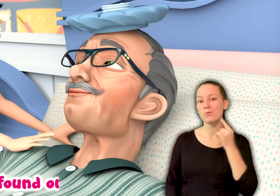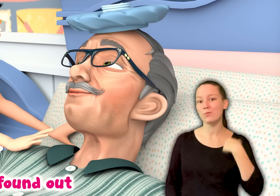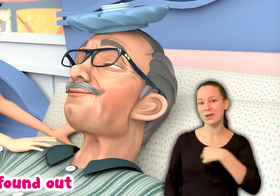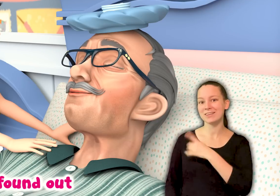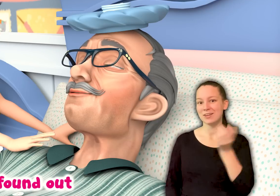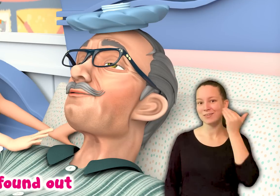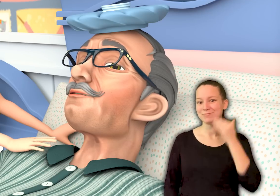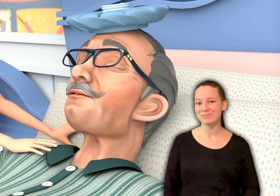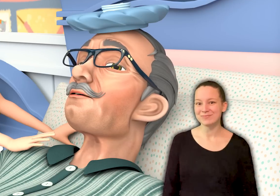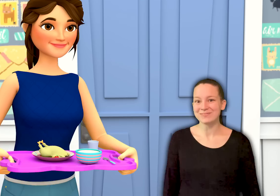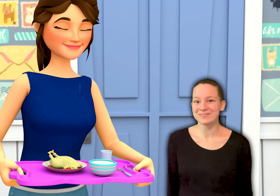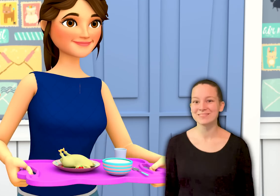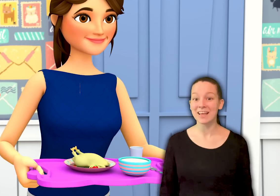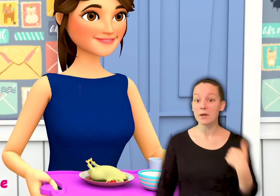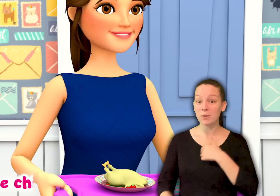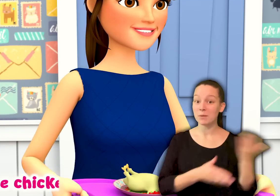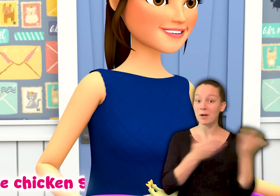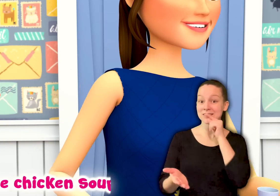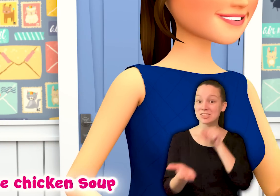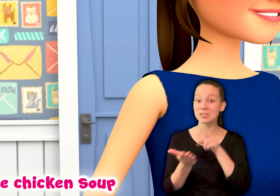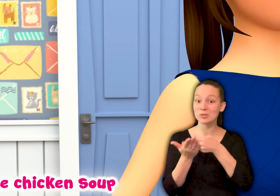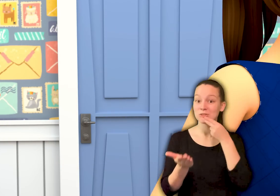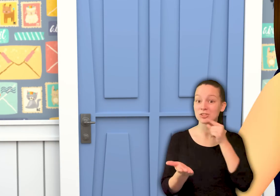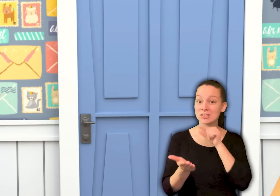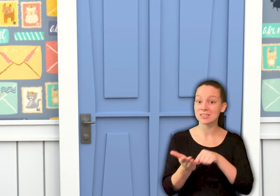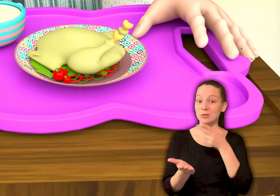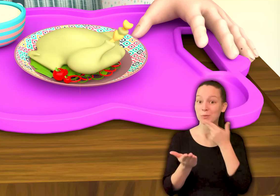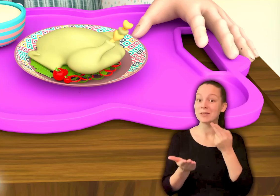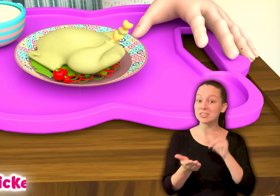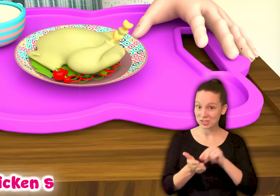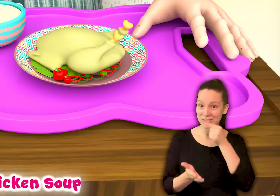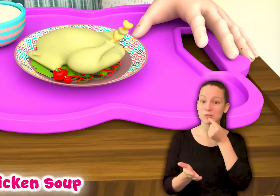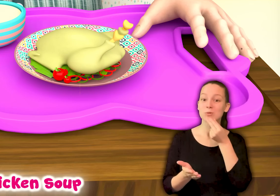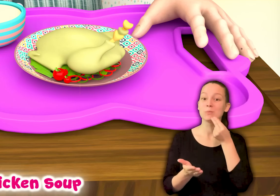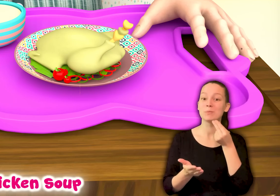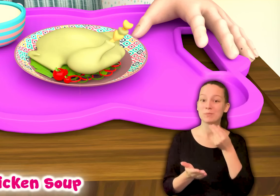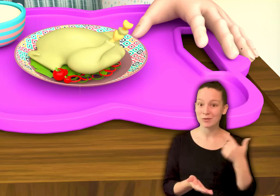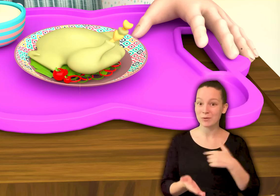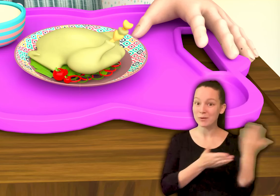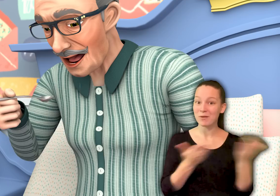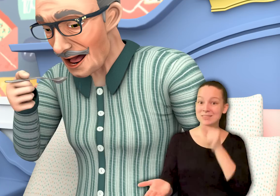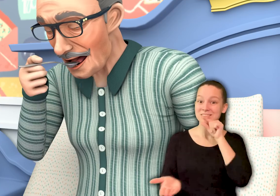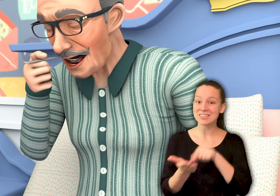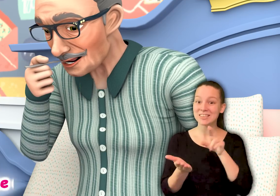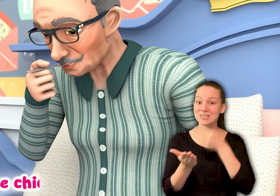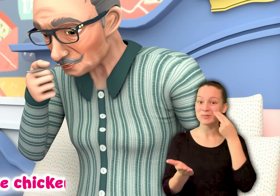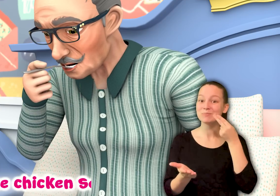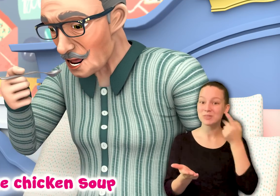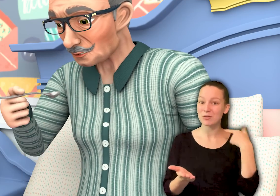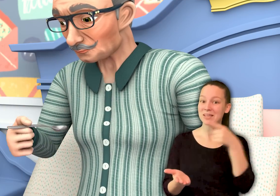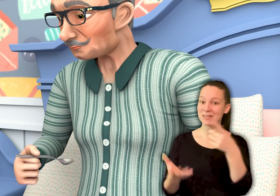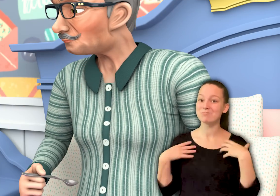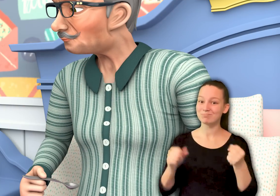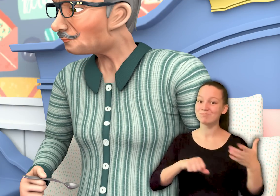that's what we found out we brought him some chicken soup chicken soup chicken soup we brought him some